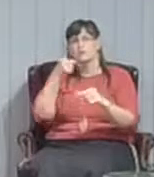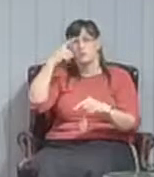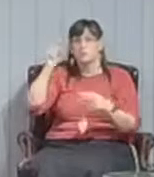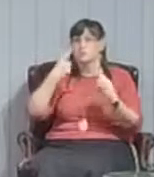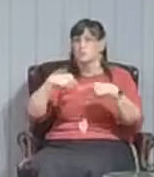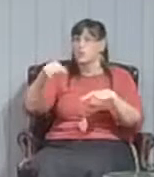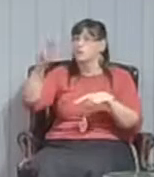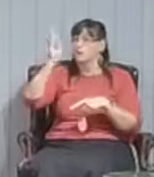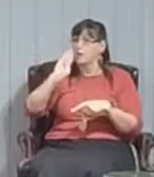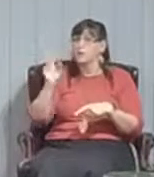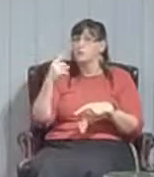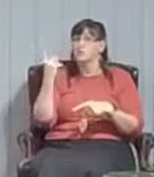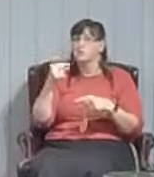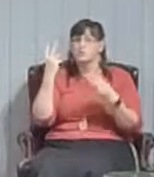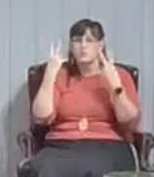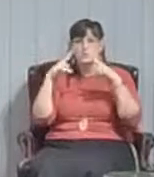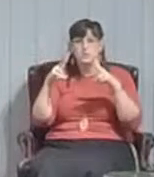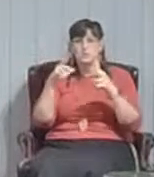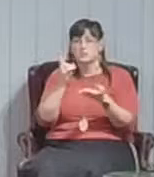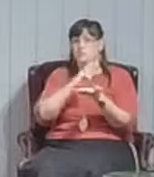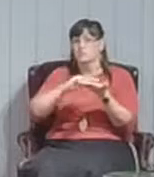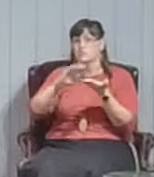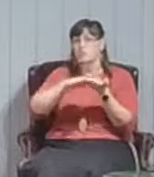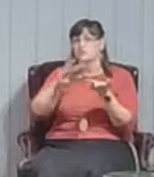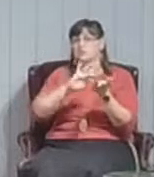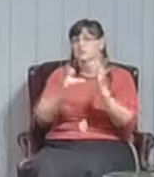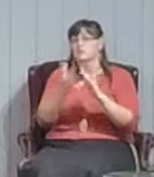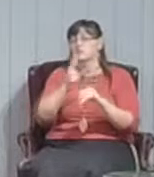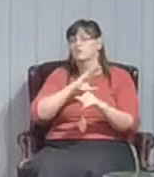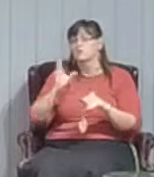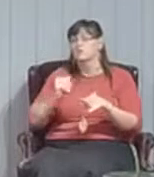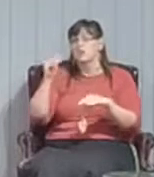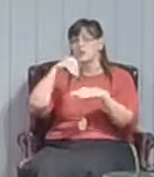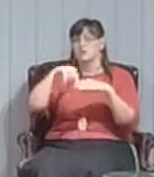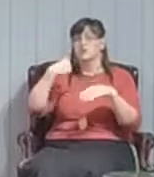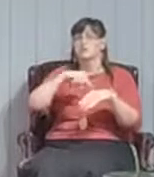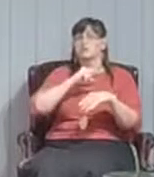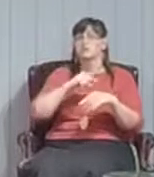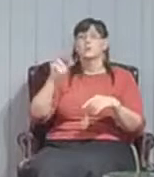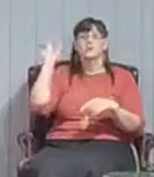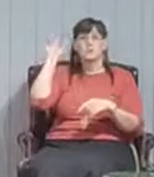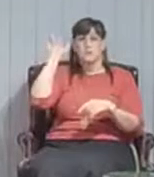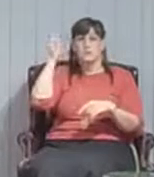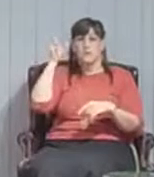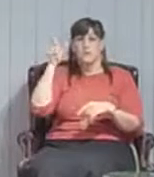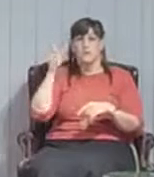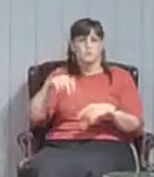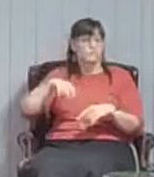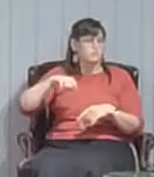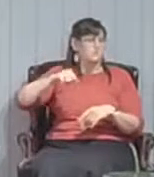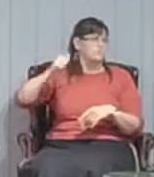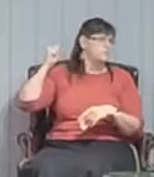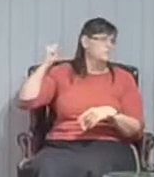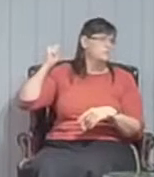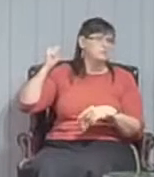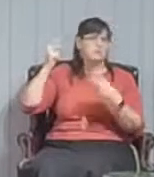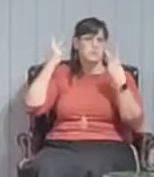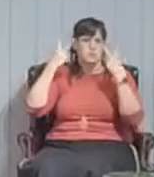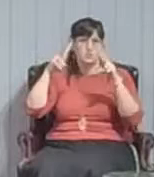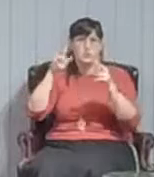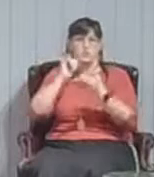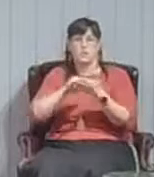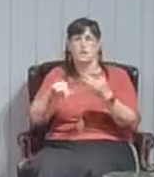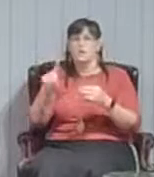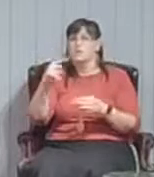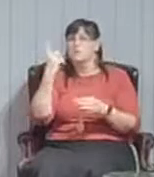God only sees the righteousness of Jesus Christ in us, the devil refuses to see that righteousness